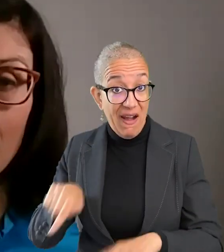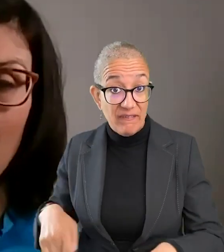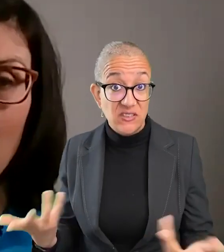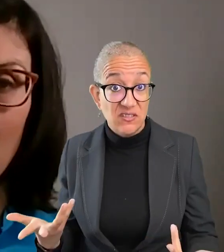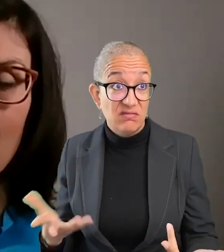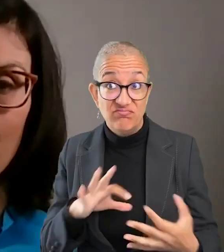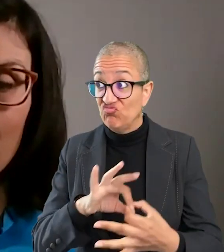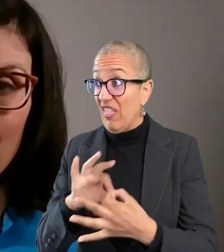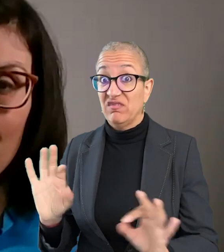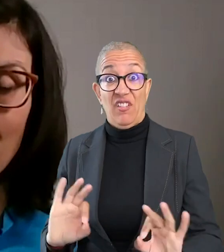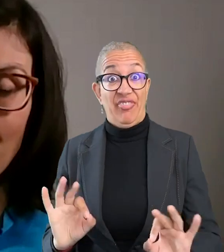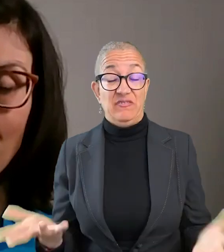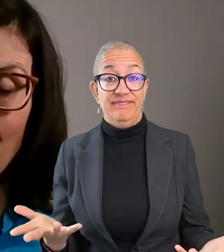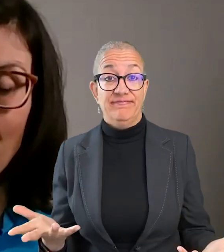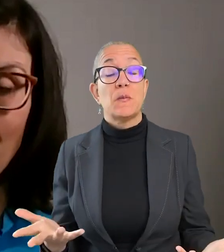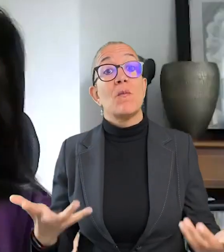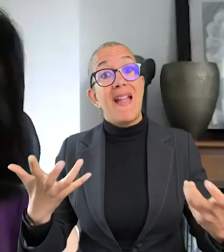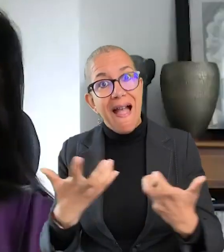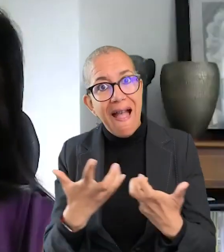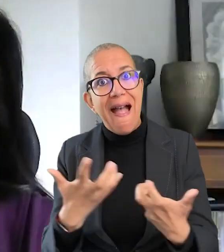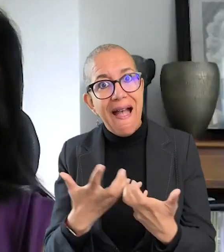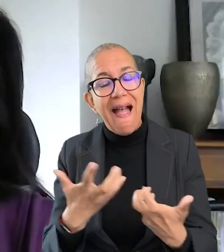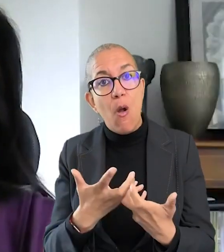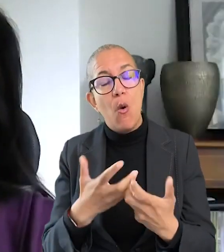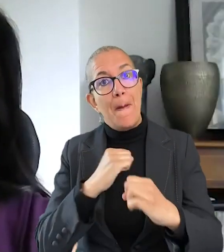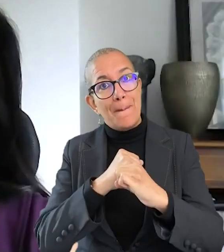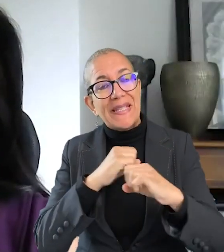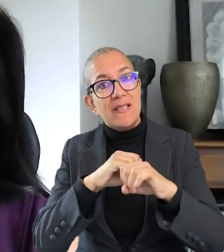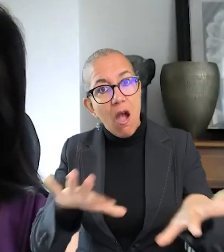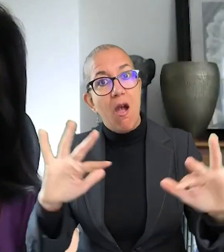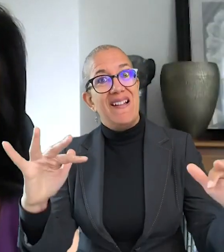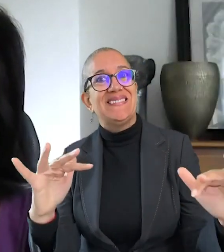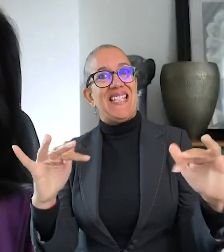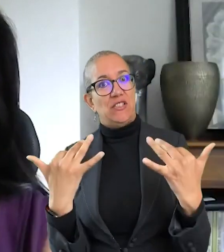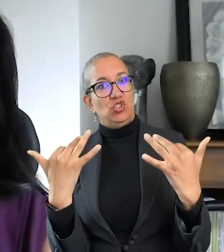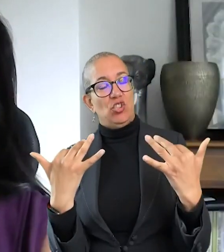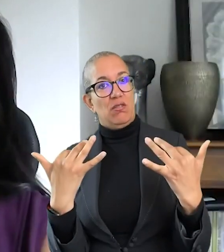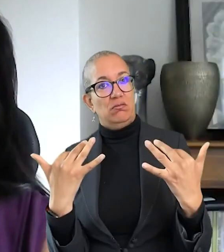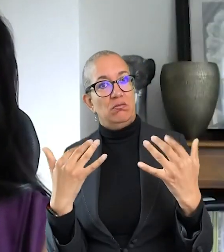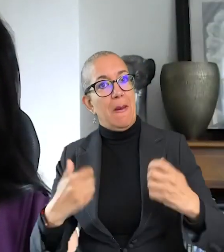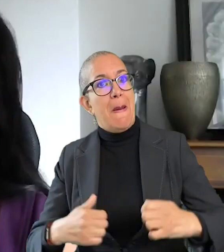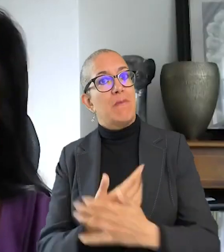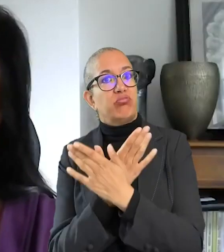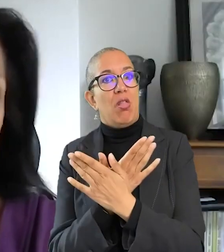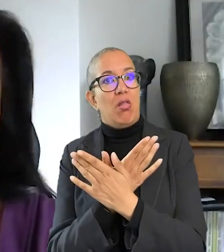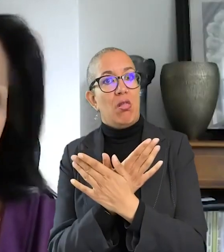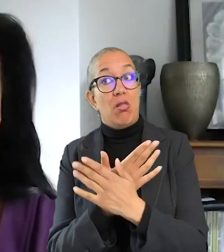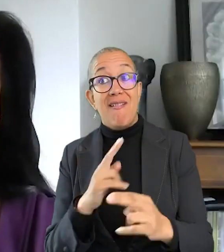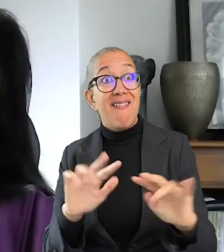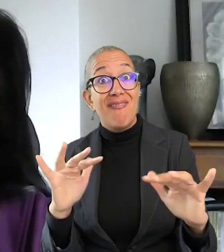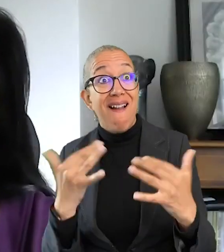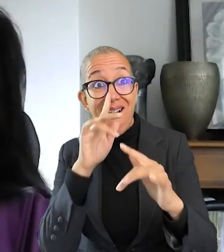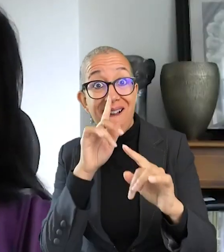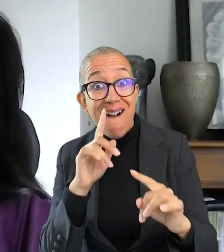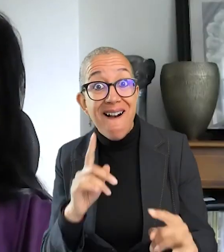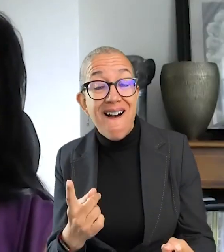indeed. Actually, it's how do we get the media to pay attention? Because unless we can get them to pay attention, nobody